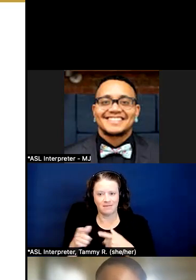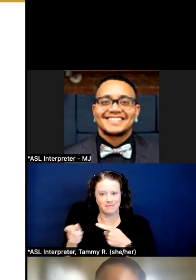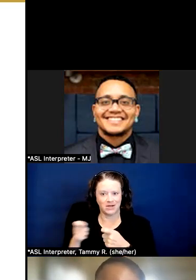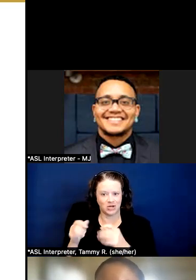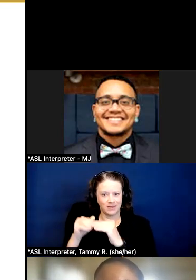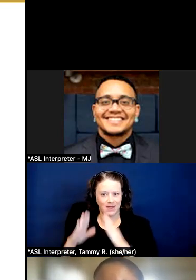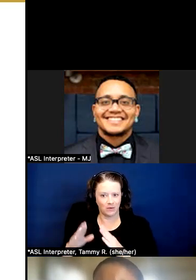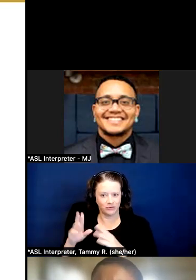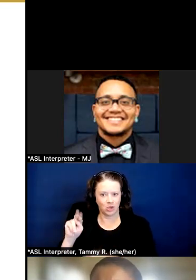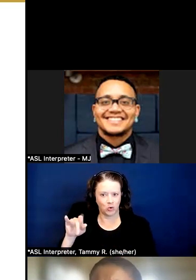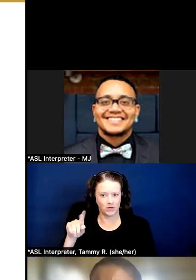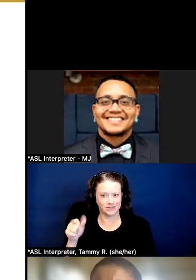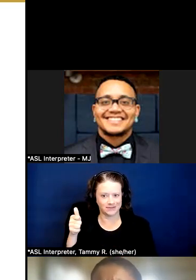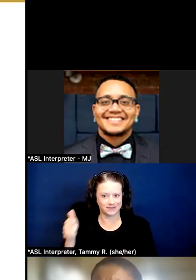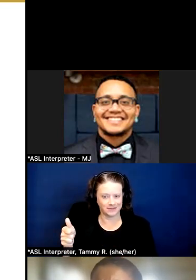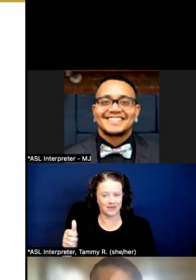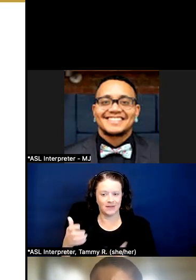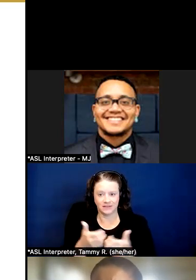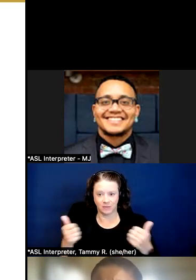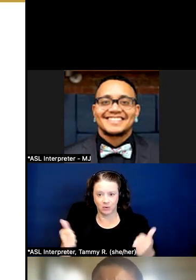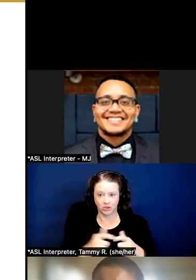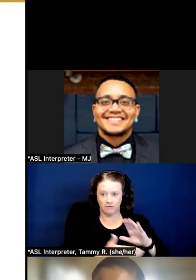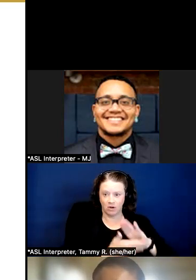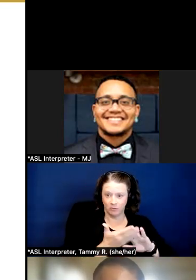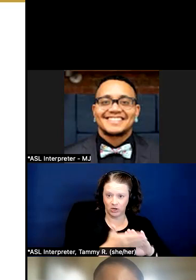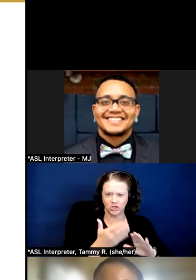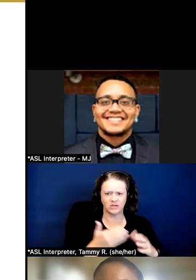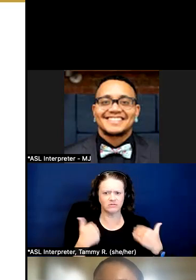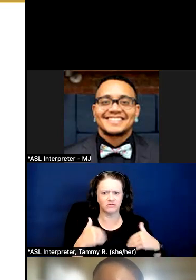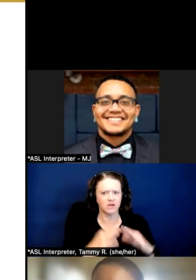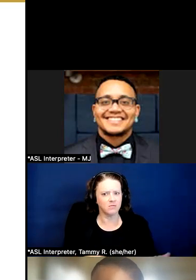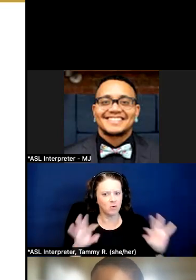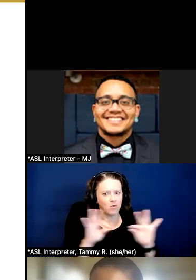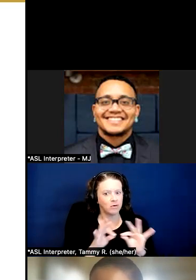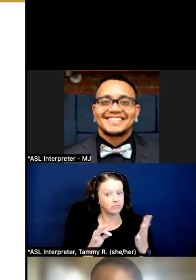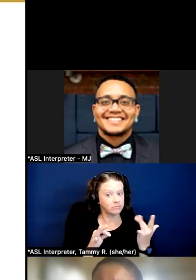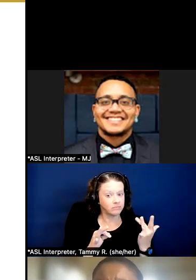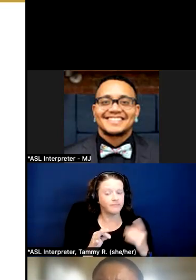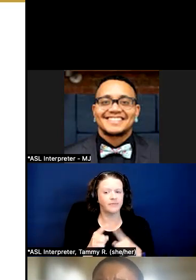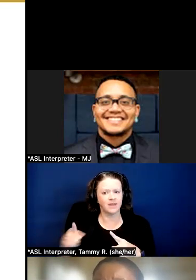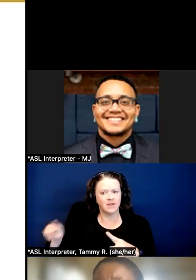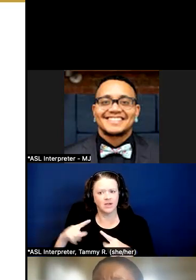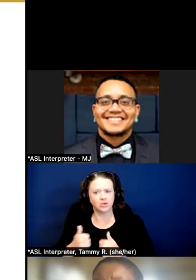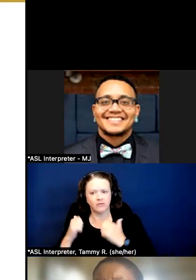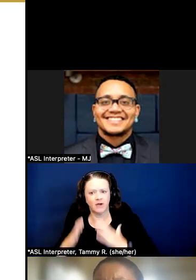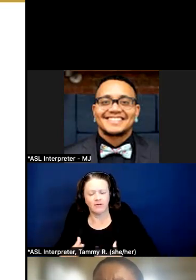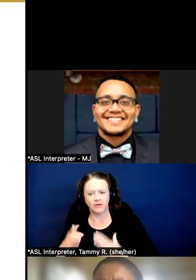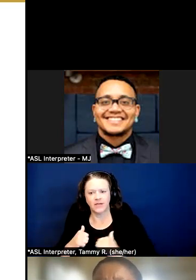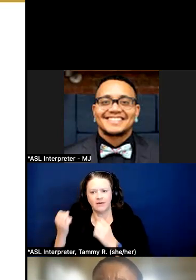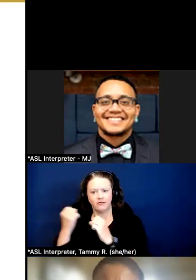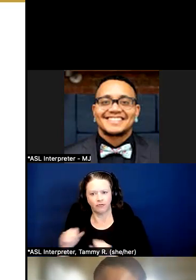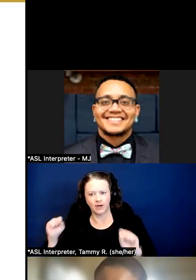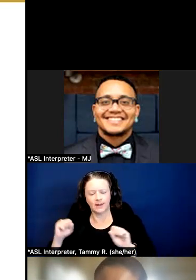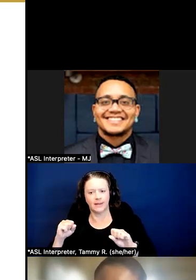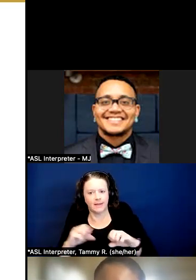units. And the separation of operations is important because it allows survivors to freely access the